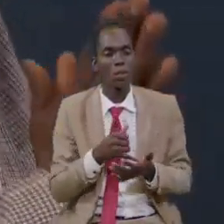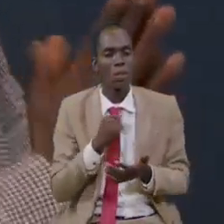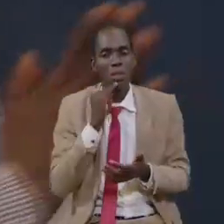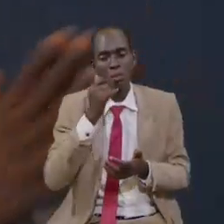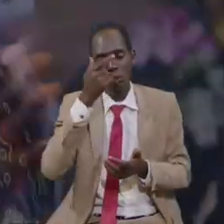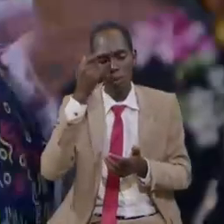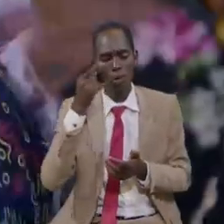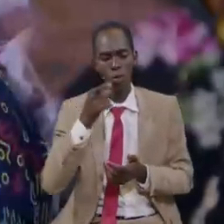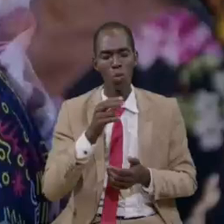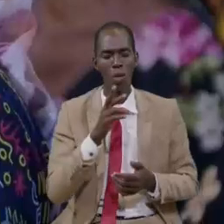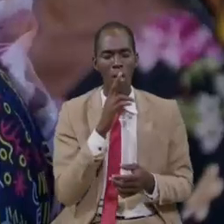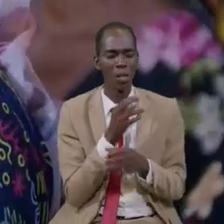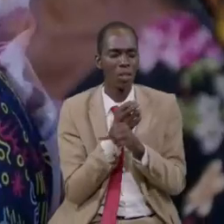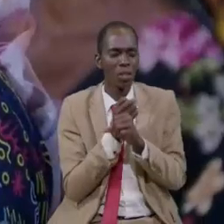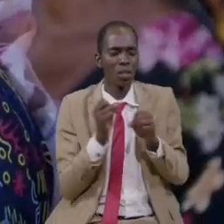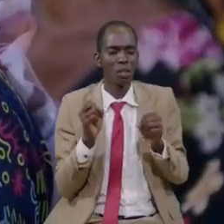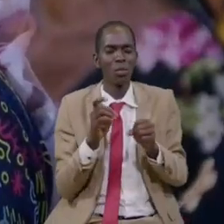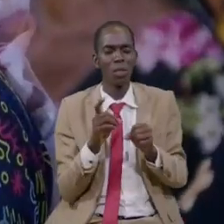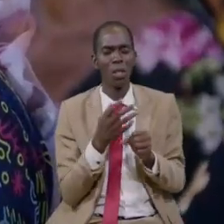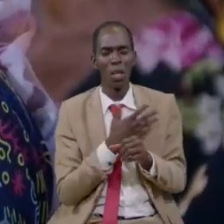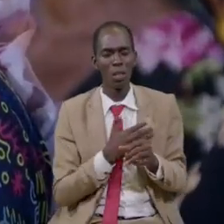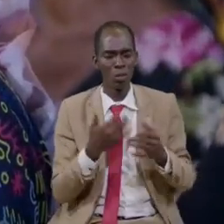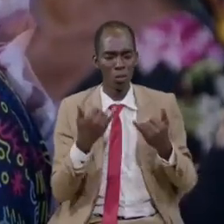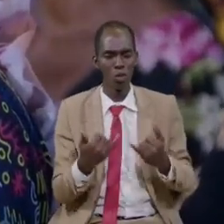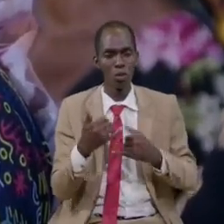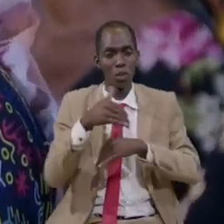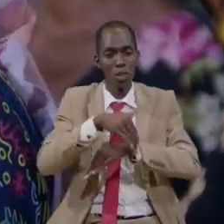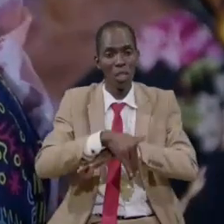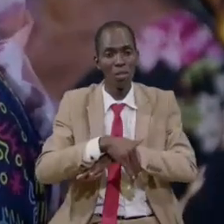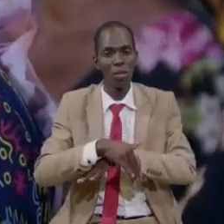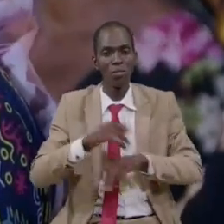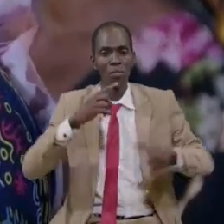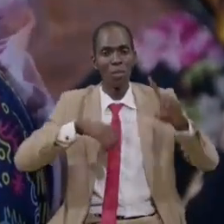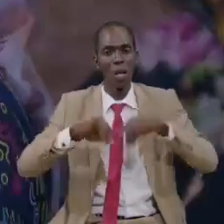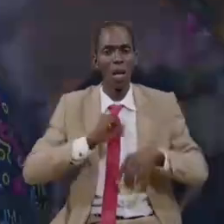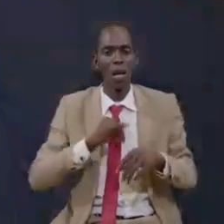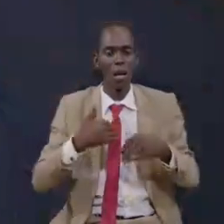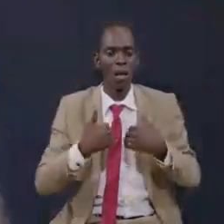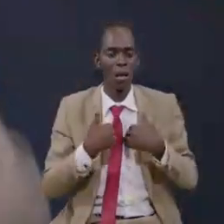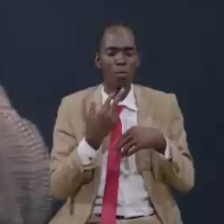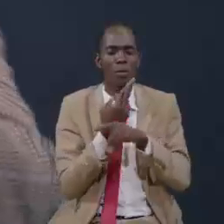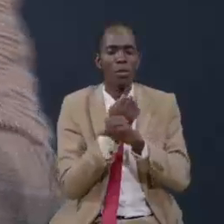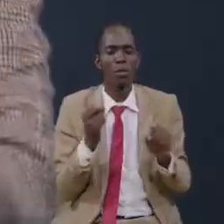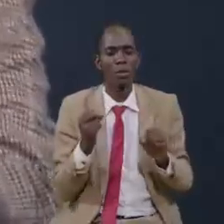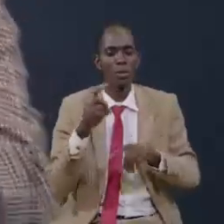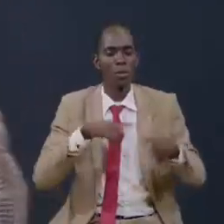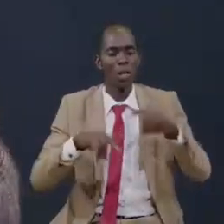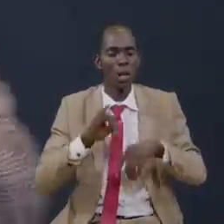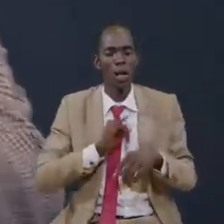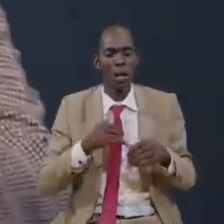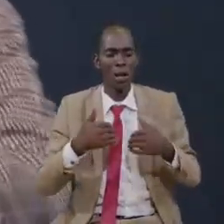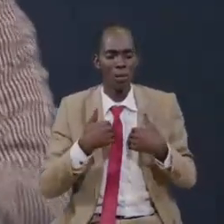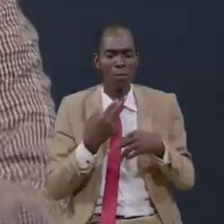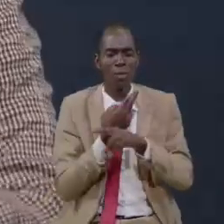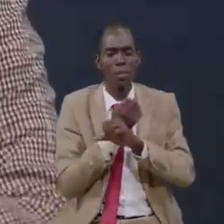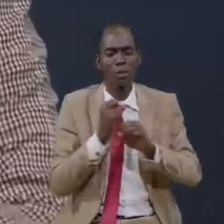you redemption. Tonight, I have redemption. I have redemption. Who will have all